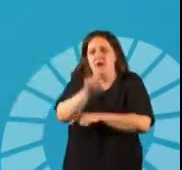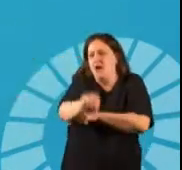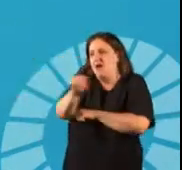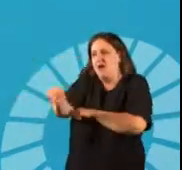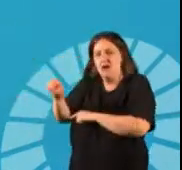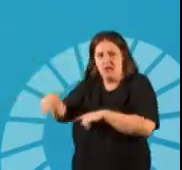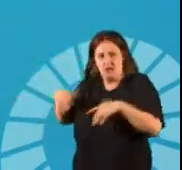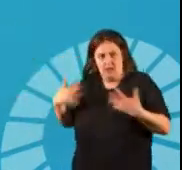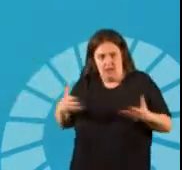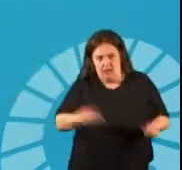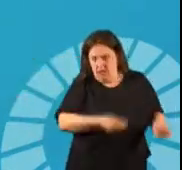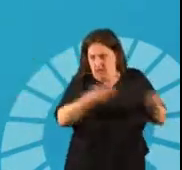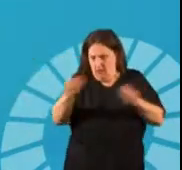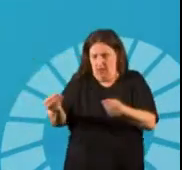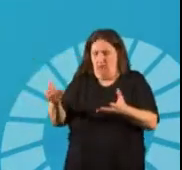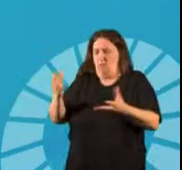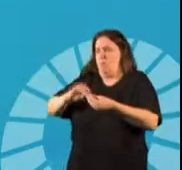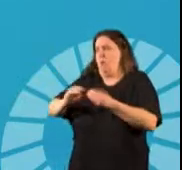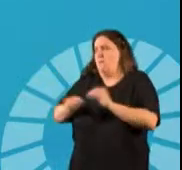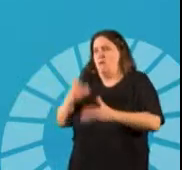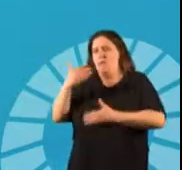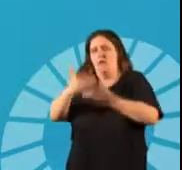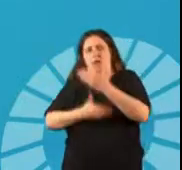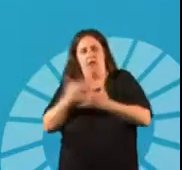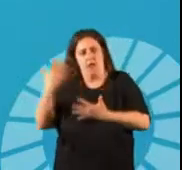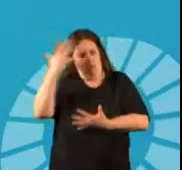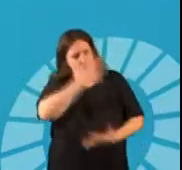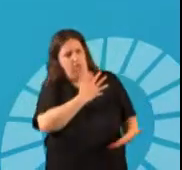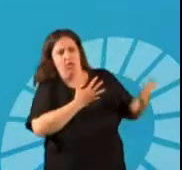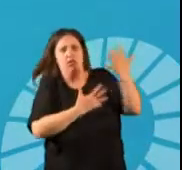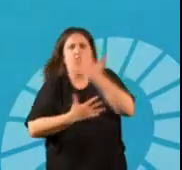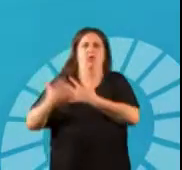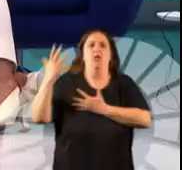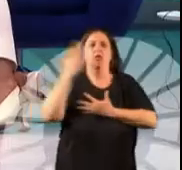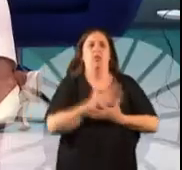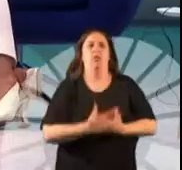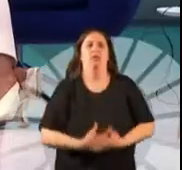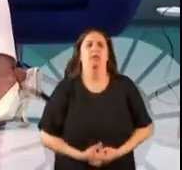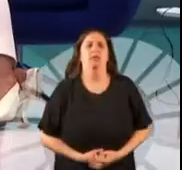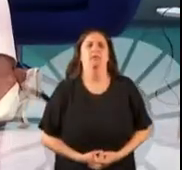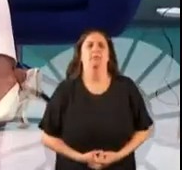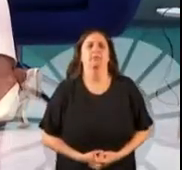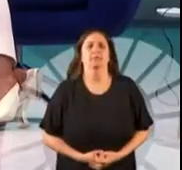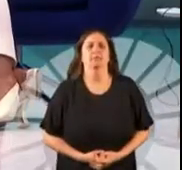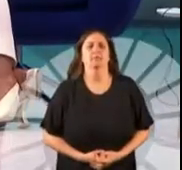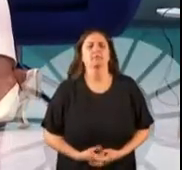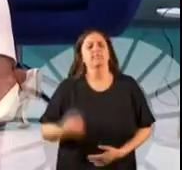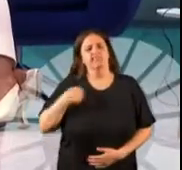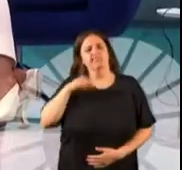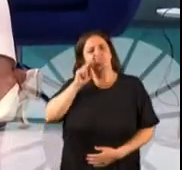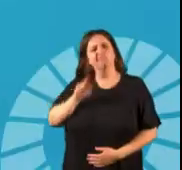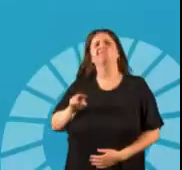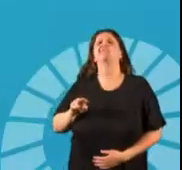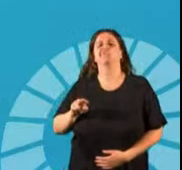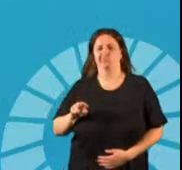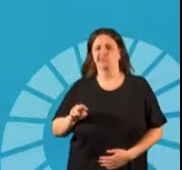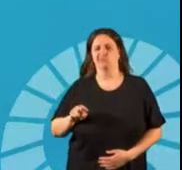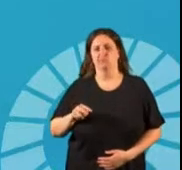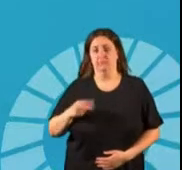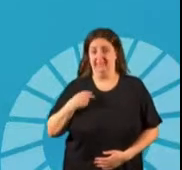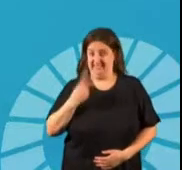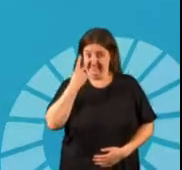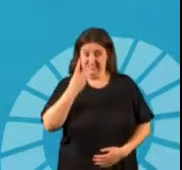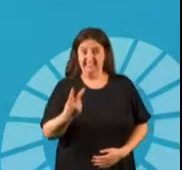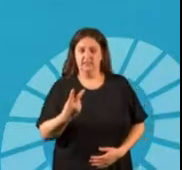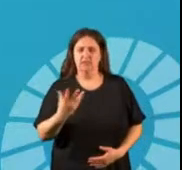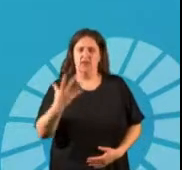as a community, this has been devastating, devastating for women. You heard earlier from the panel about what it's done to a generation of